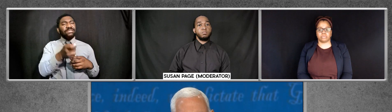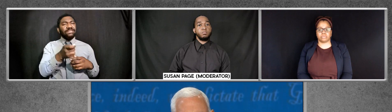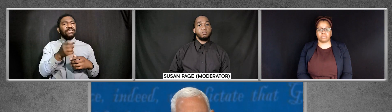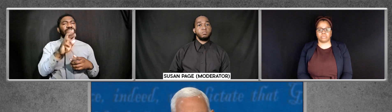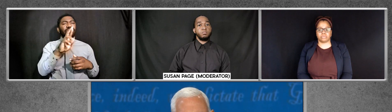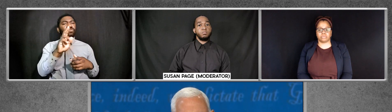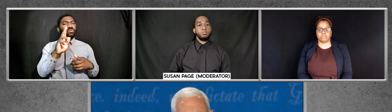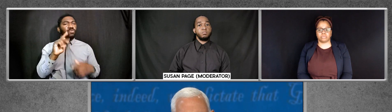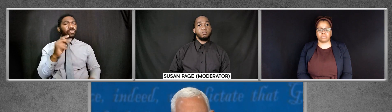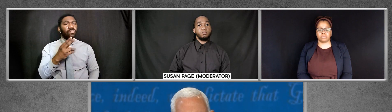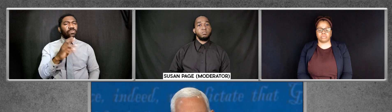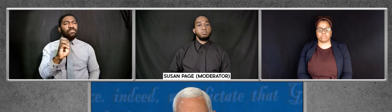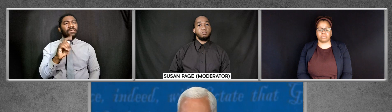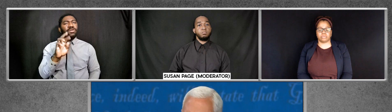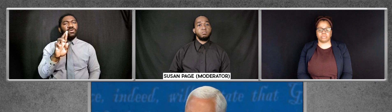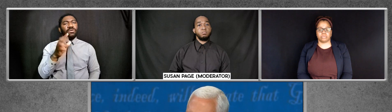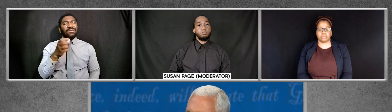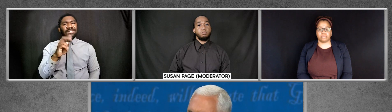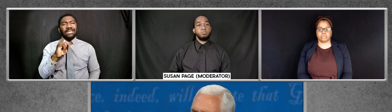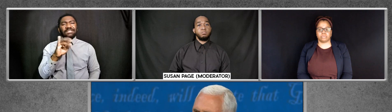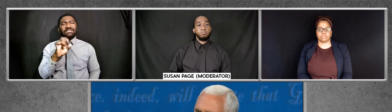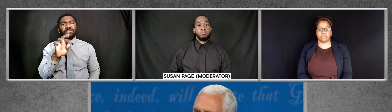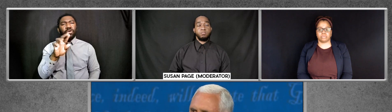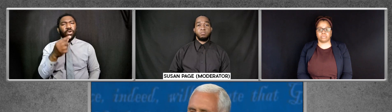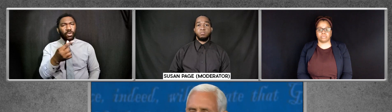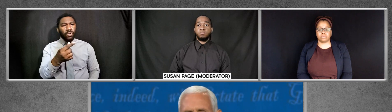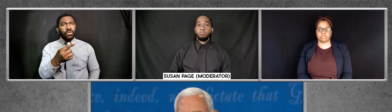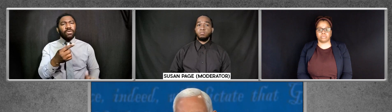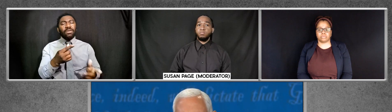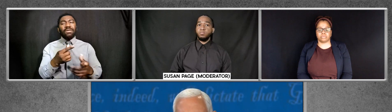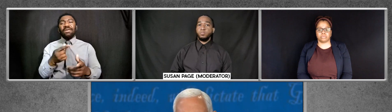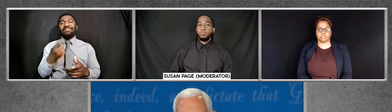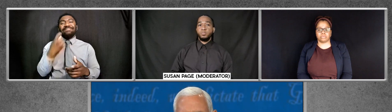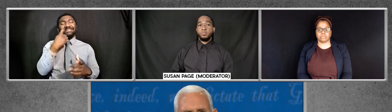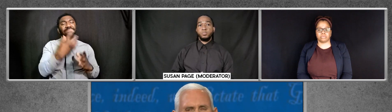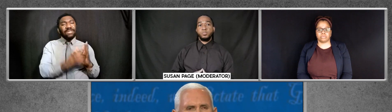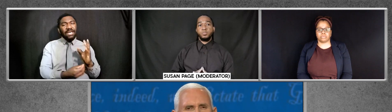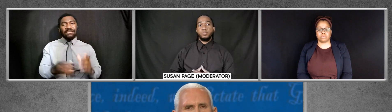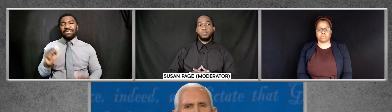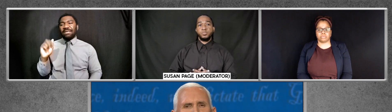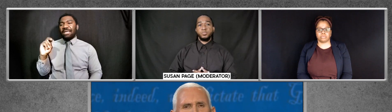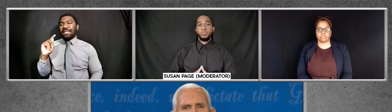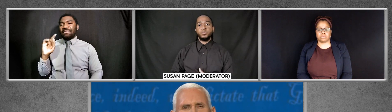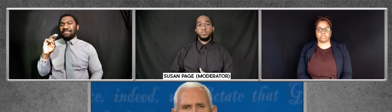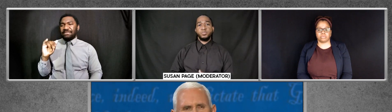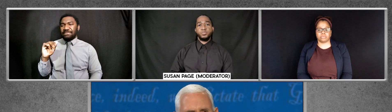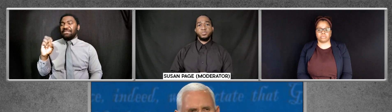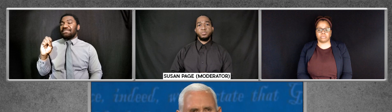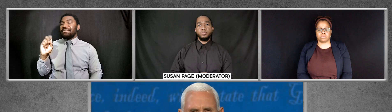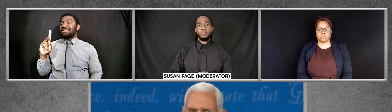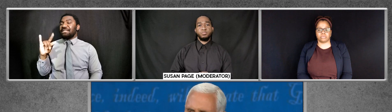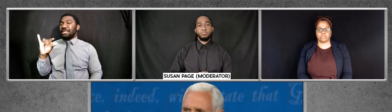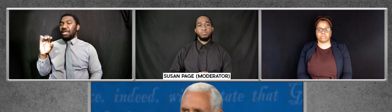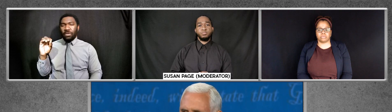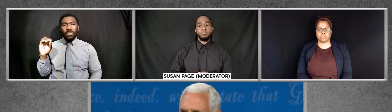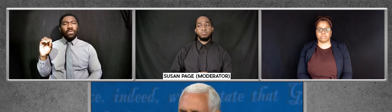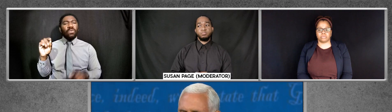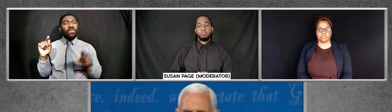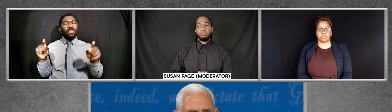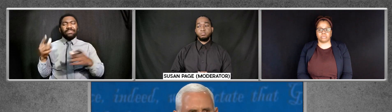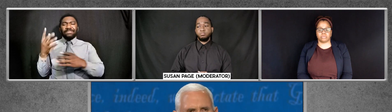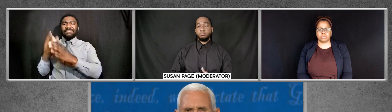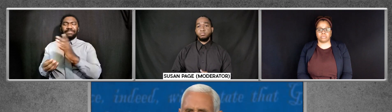just lost from the Supreme Court, and the late Justice Antonin Scalia. They were on polar opposites on the Supreme Court of